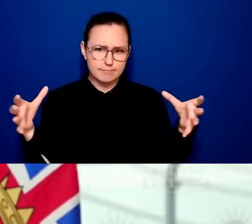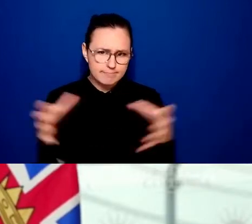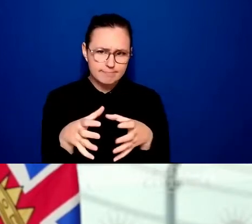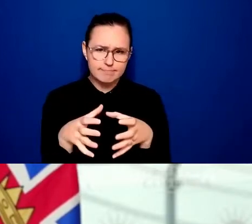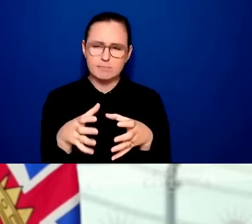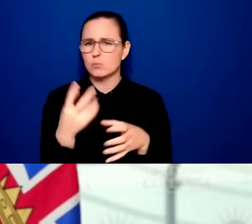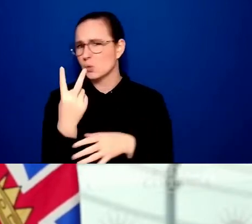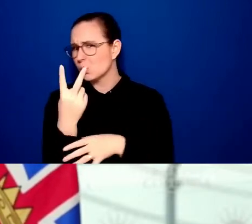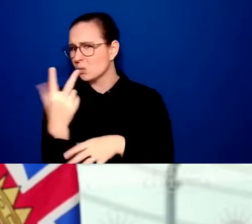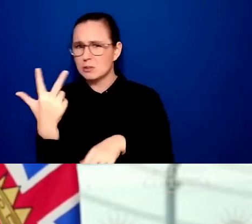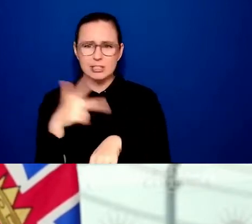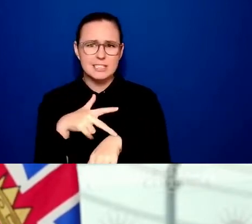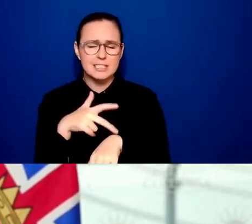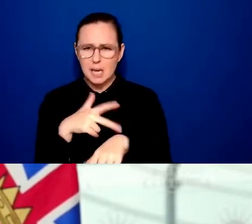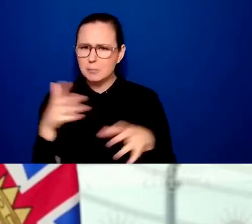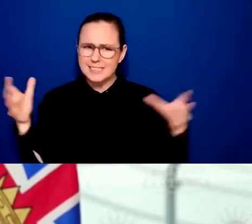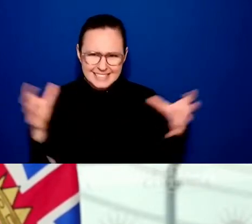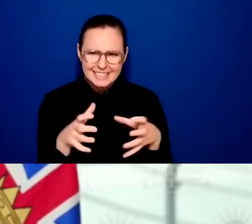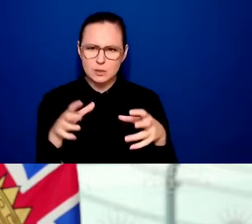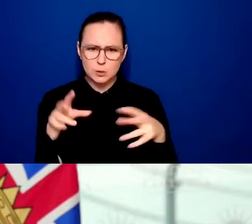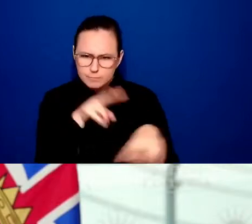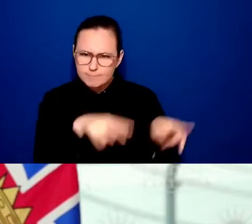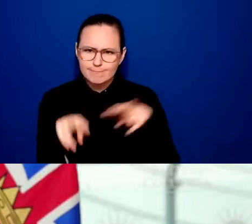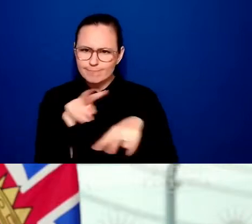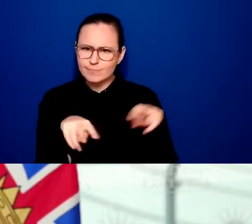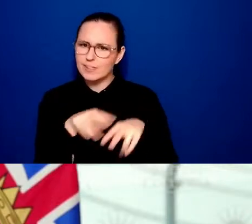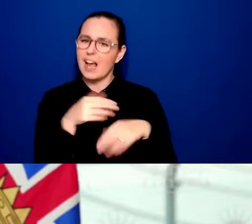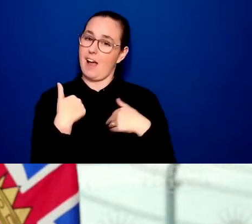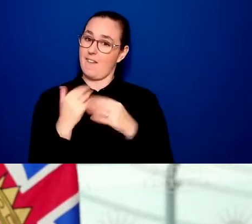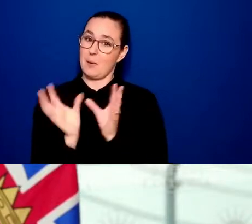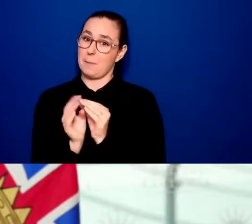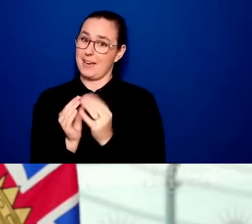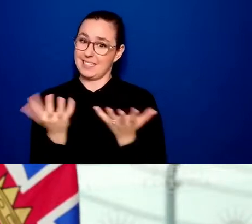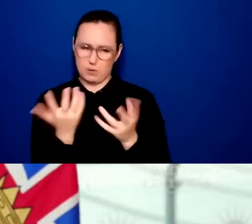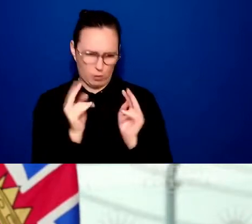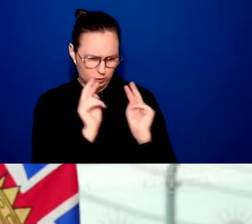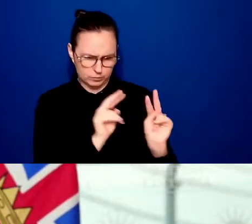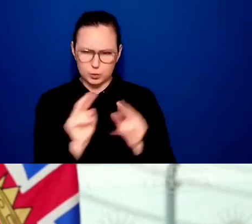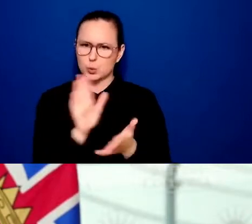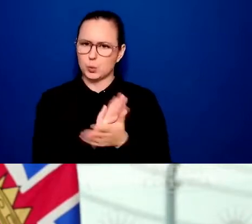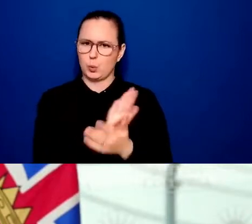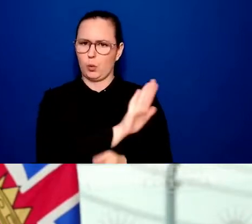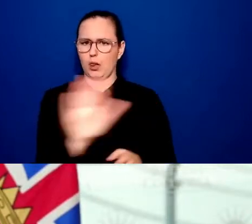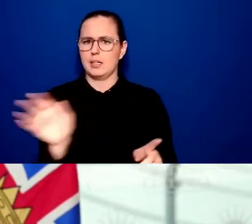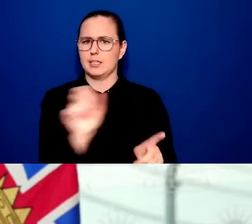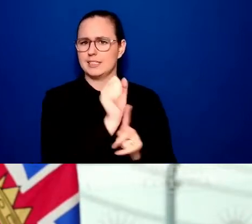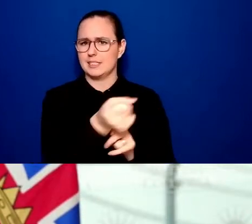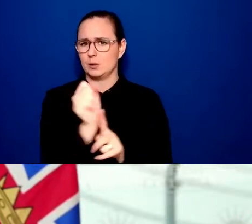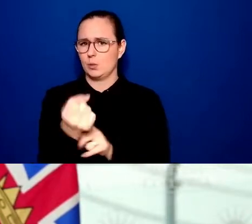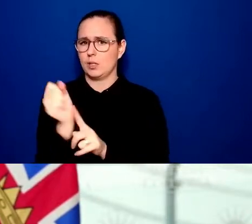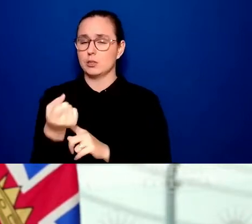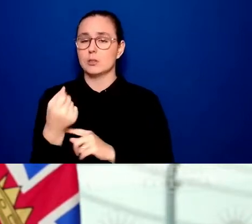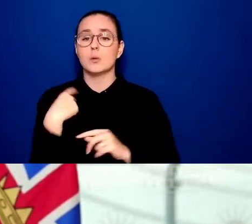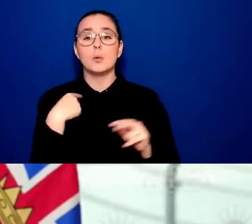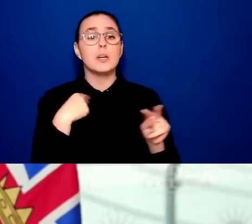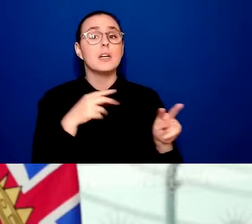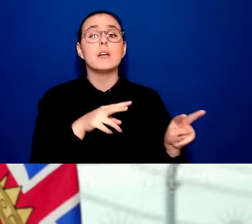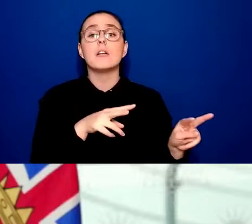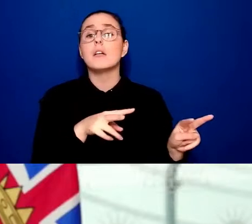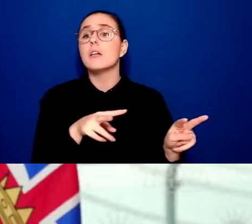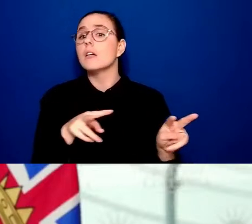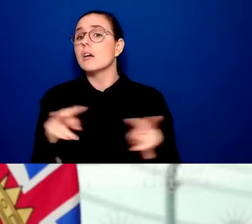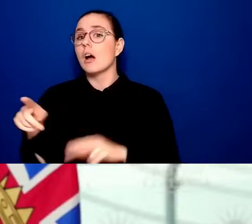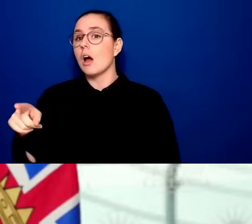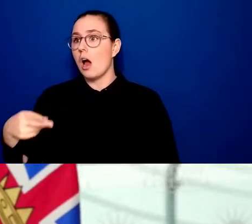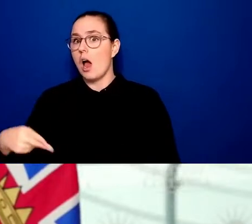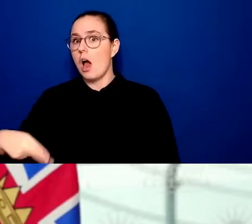to look at every individual situation, and particularly look at those communities where we have higher transmission rates and